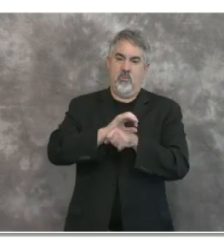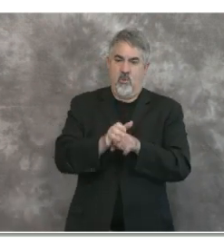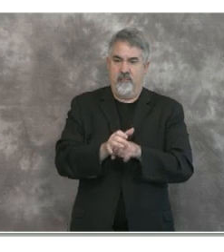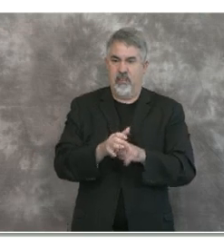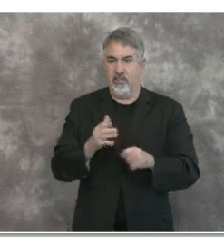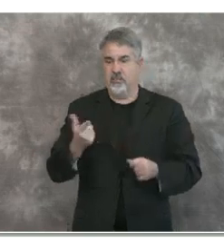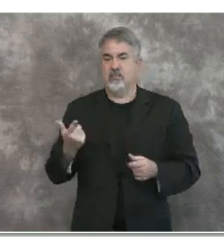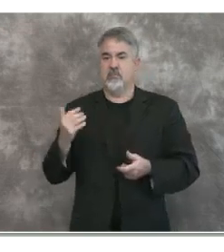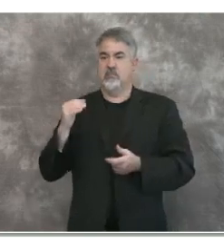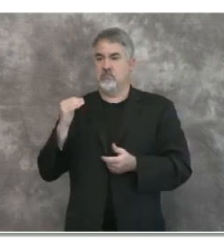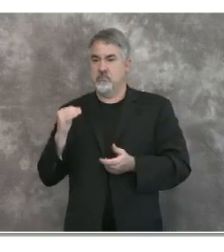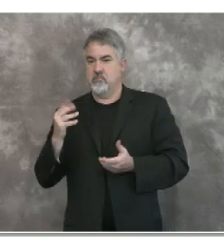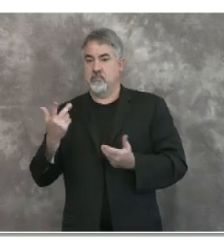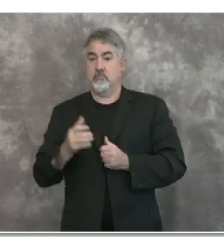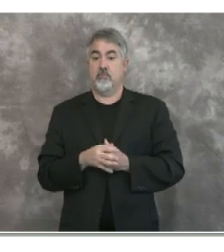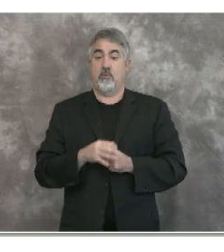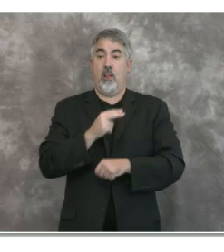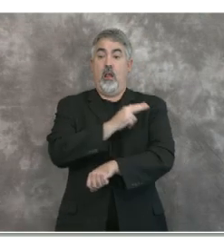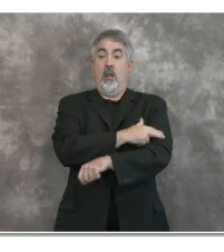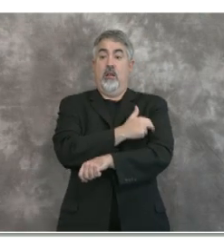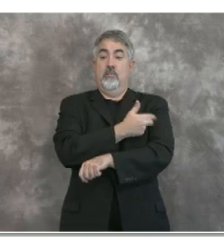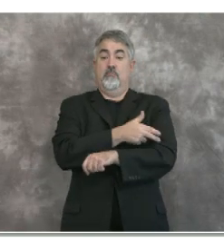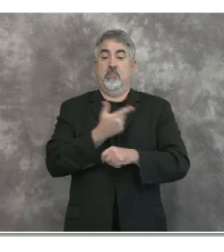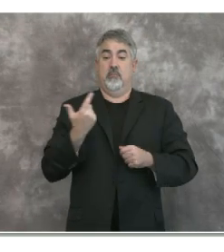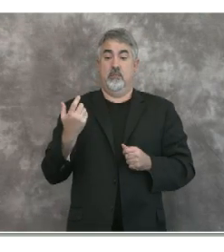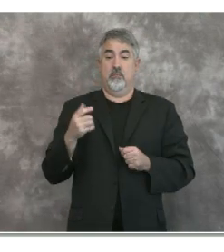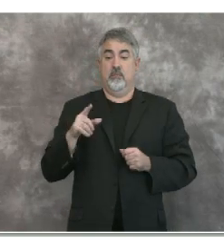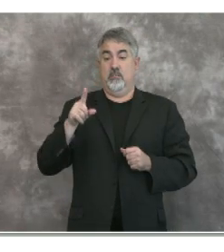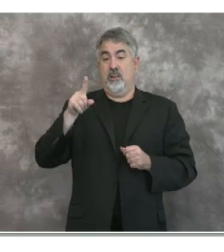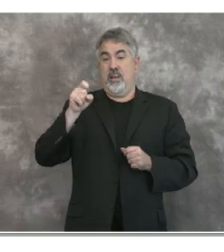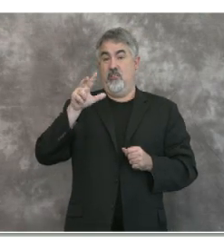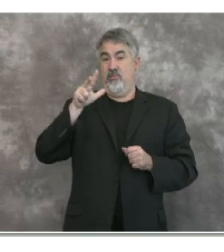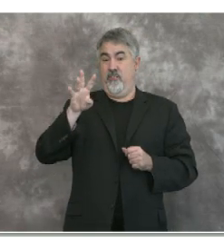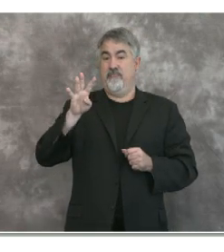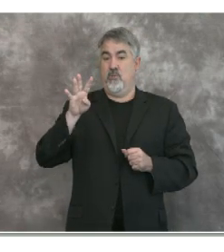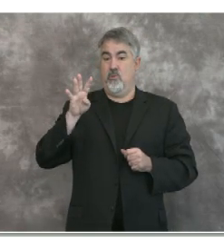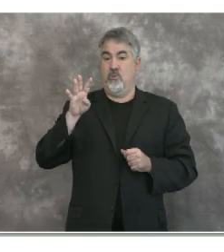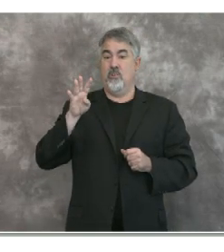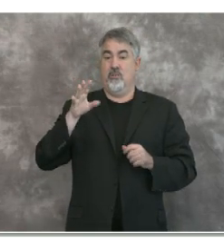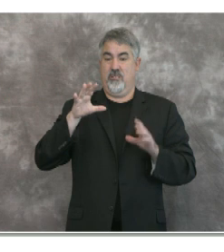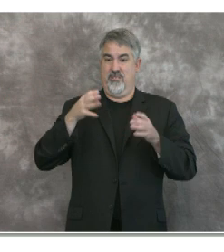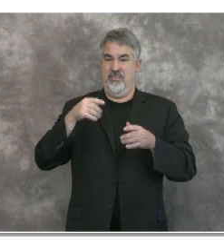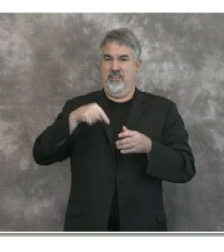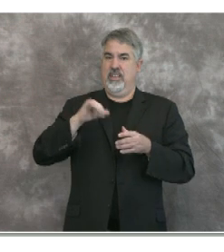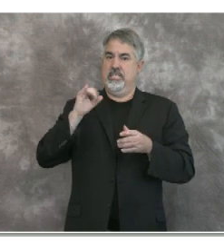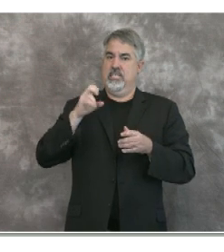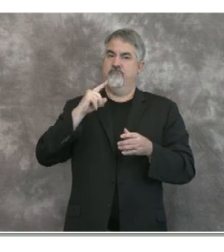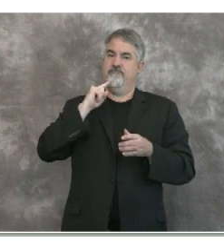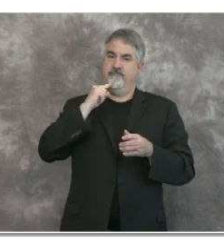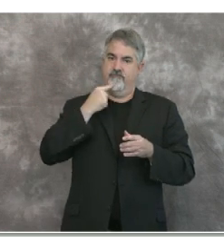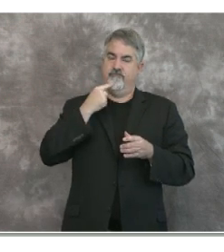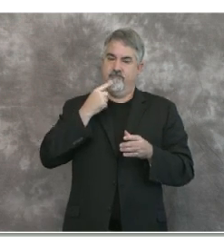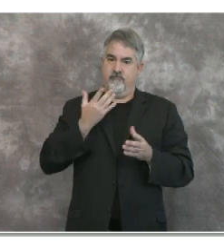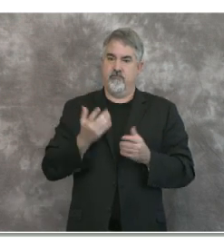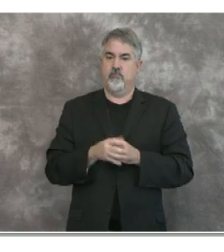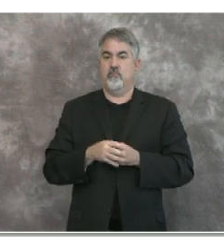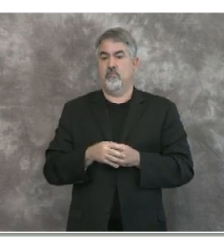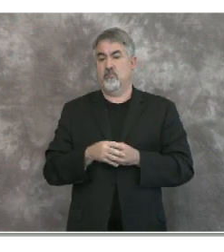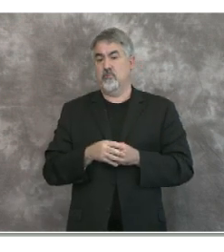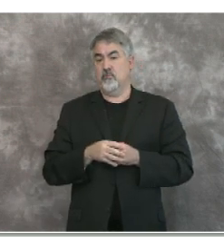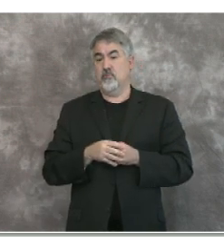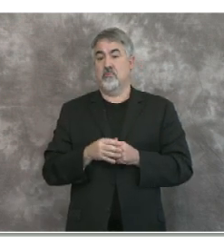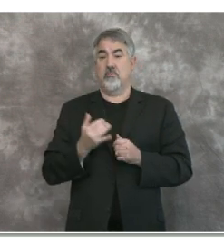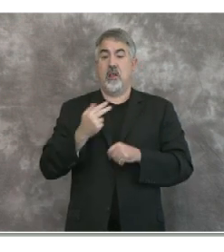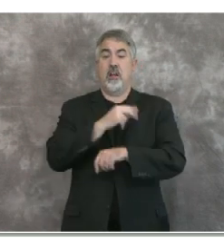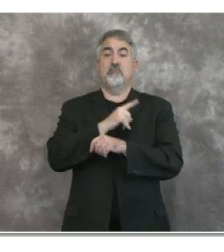hospital capacity, we're presently at 134 COVID-related patients in our area ICUs. Total hospitalizations for